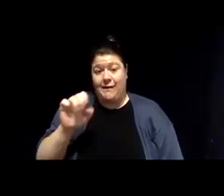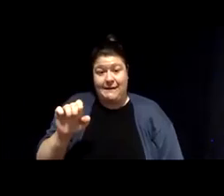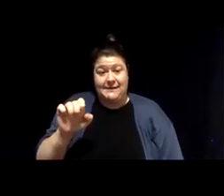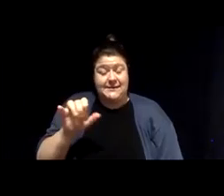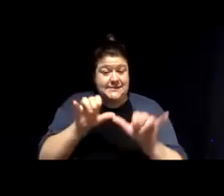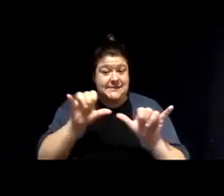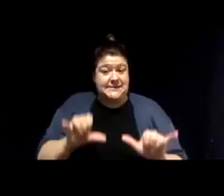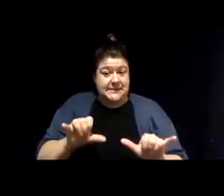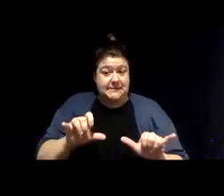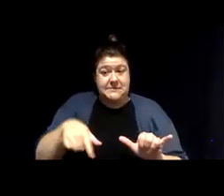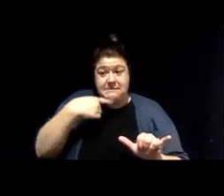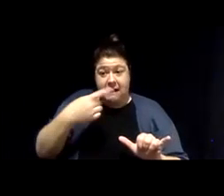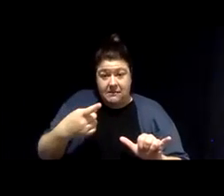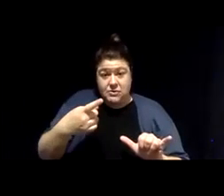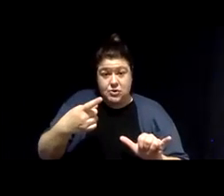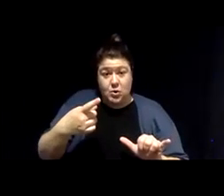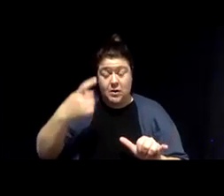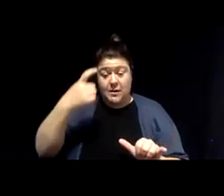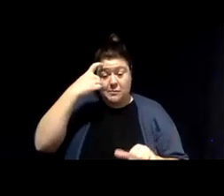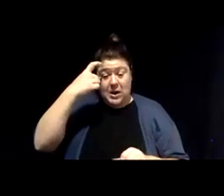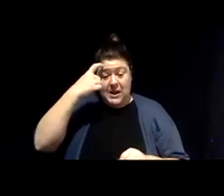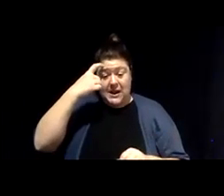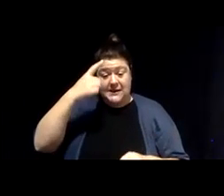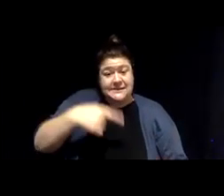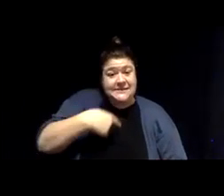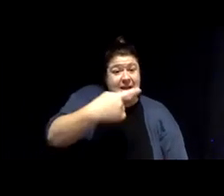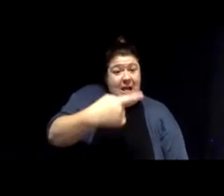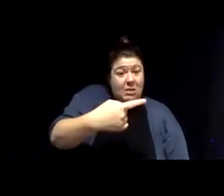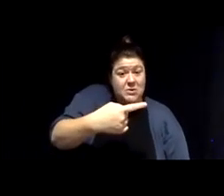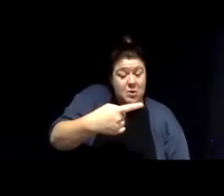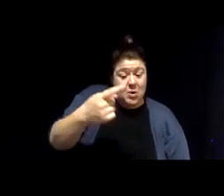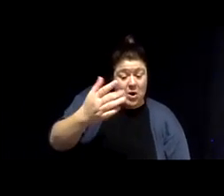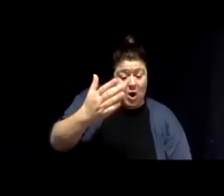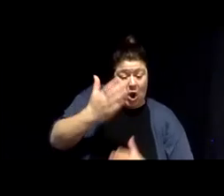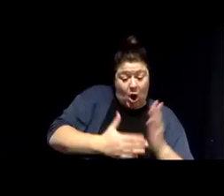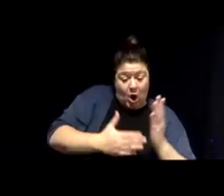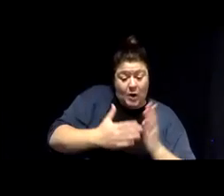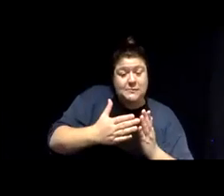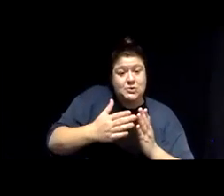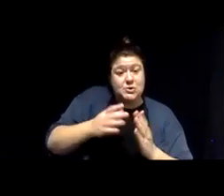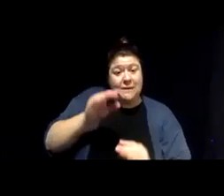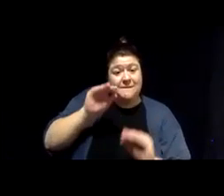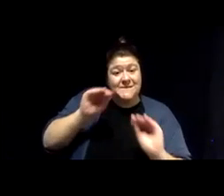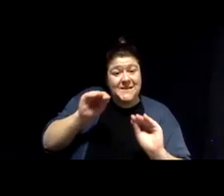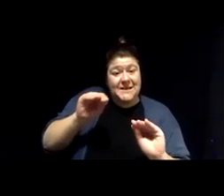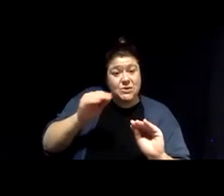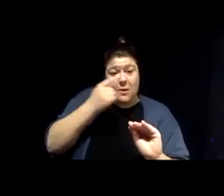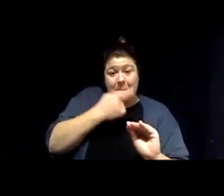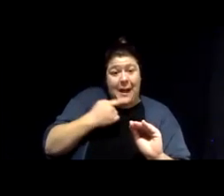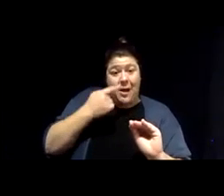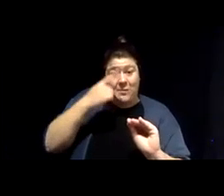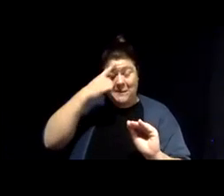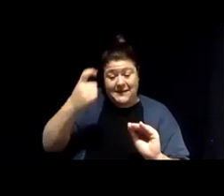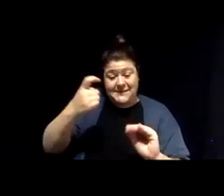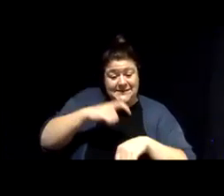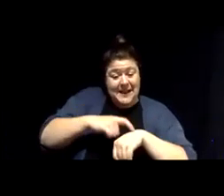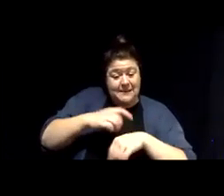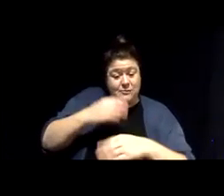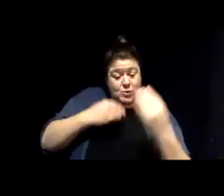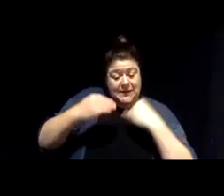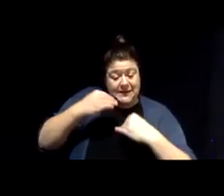your arm to feed your mouth because it's time to eat. Okay, so